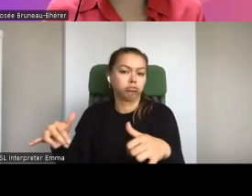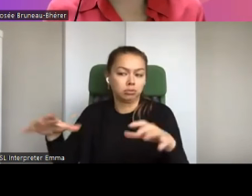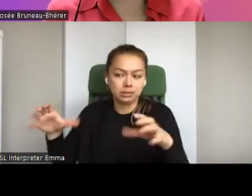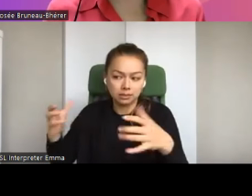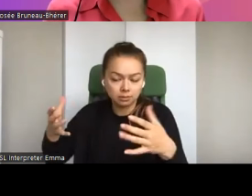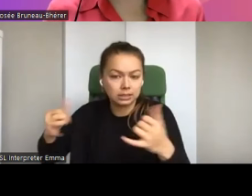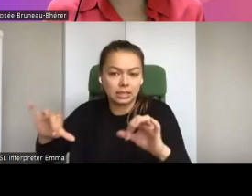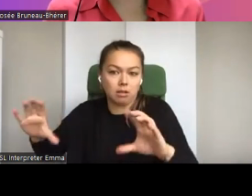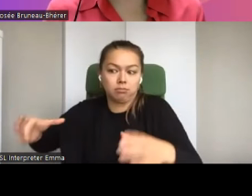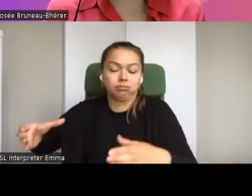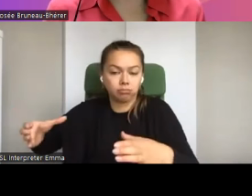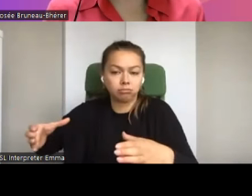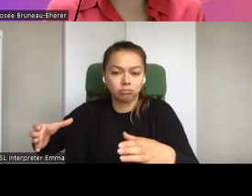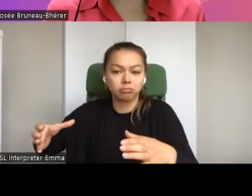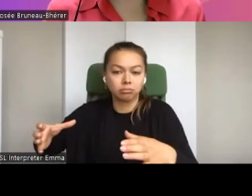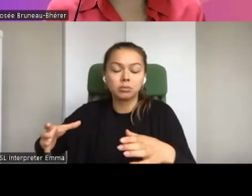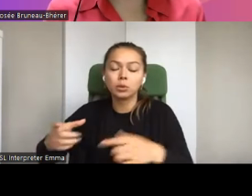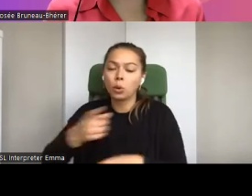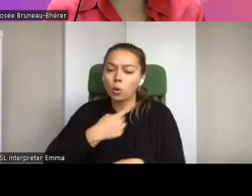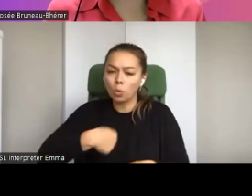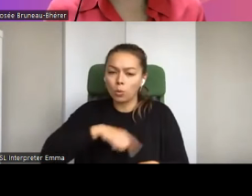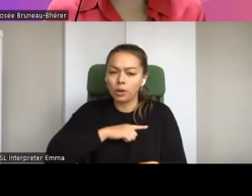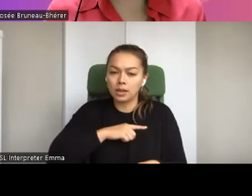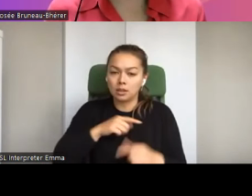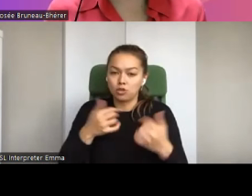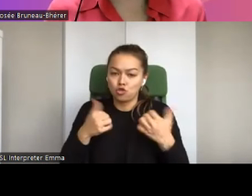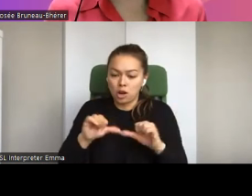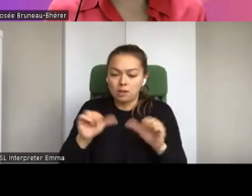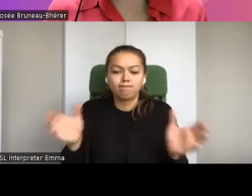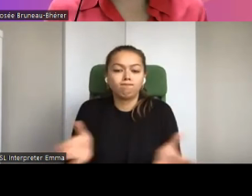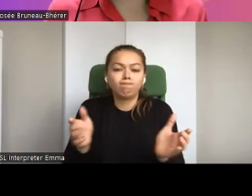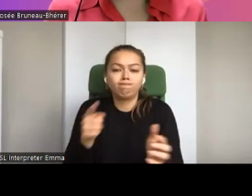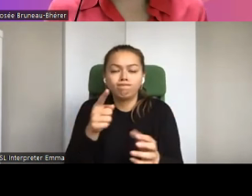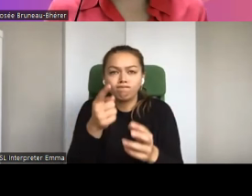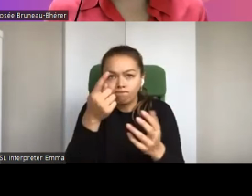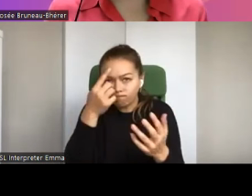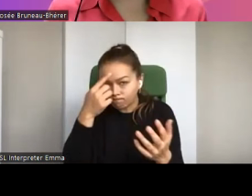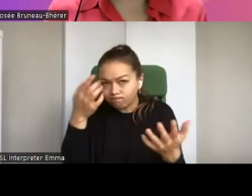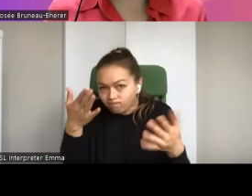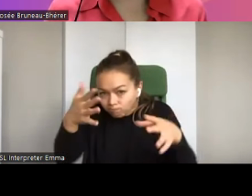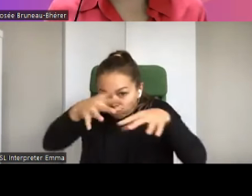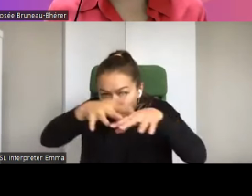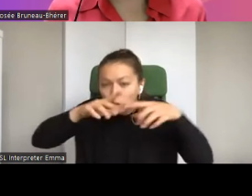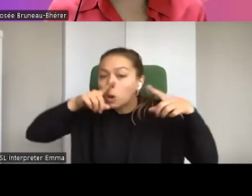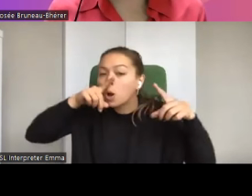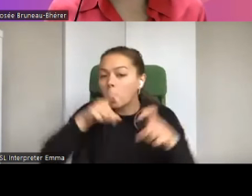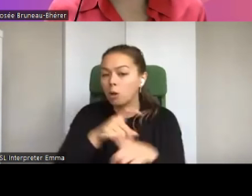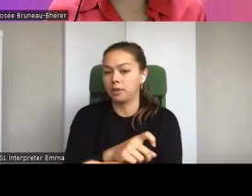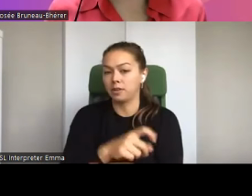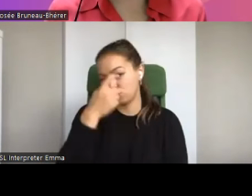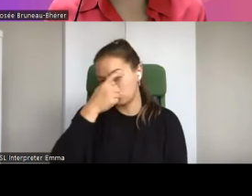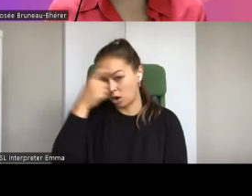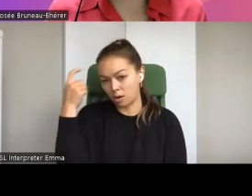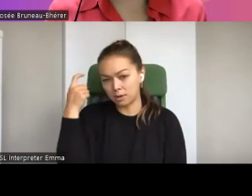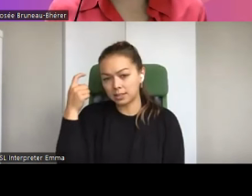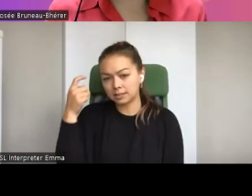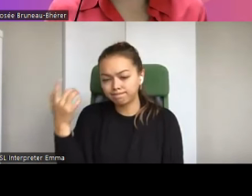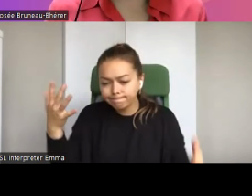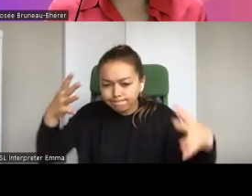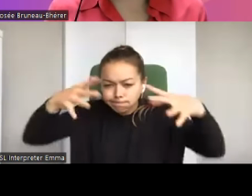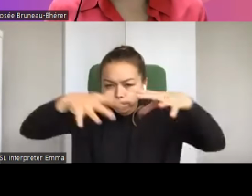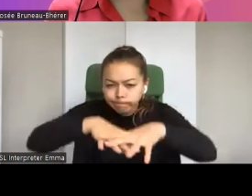about complex trauma. How are we to understand the reality